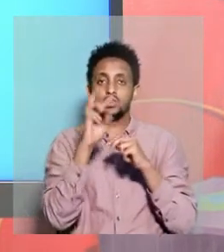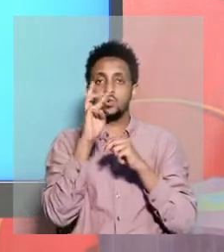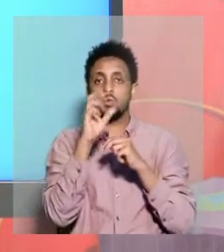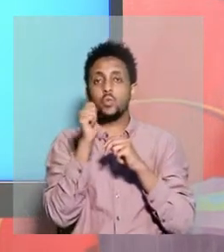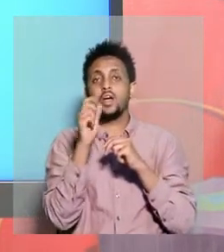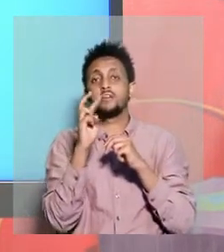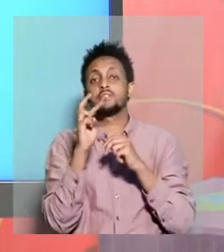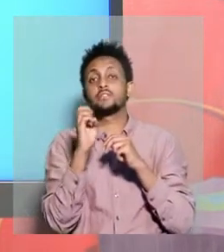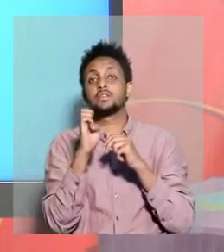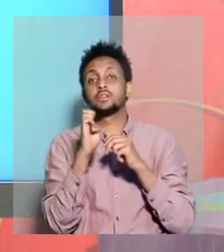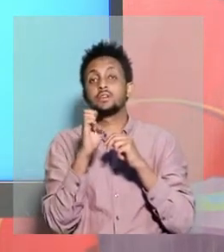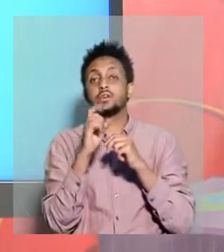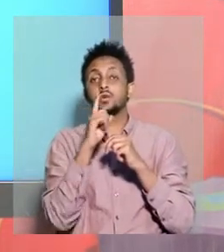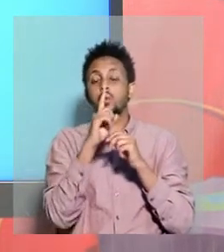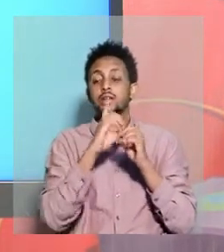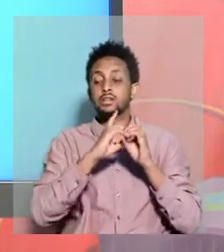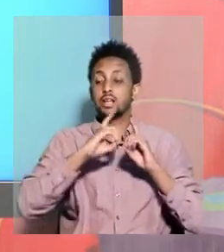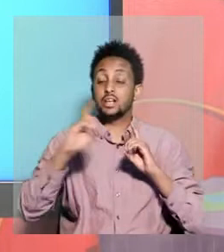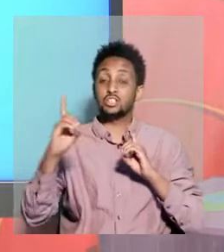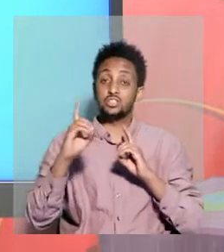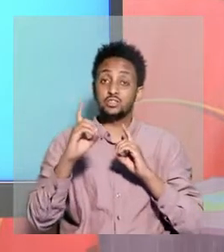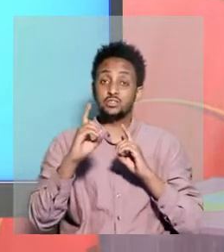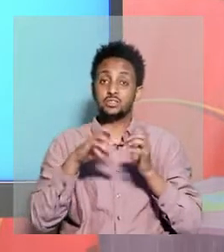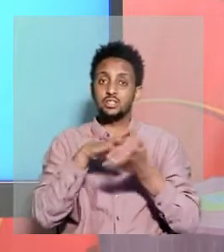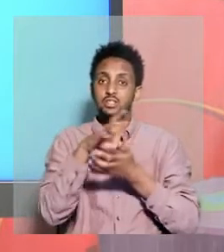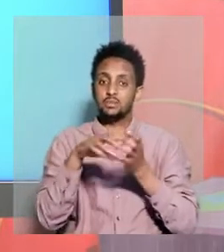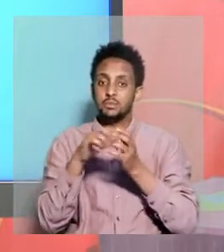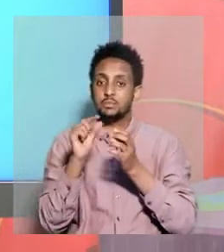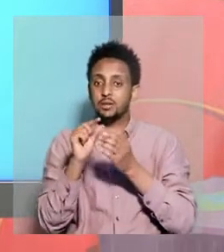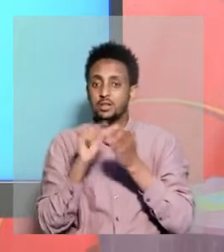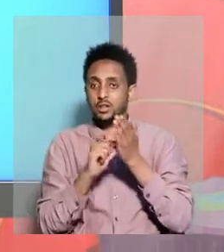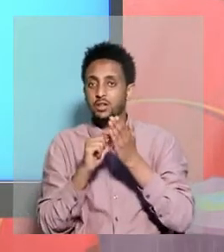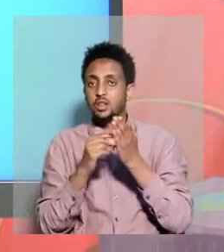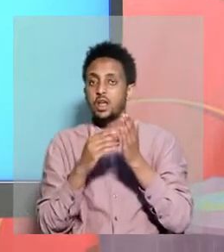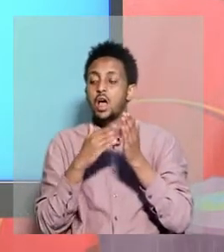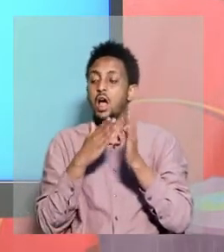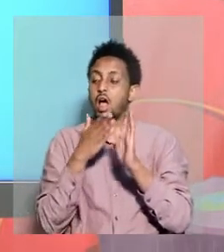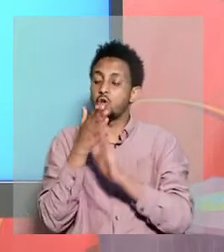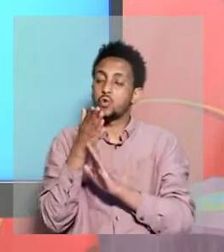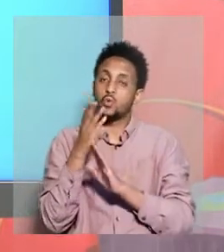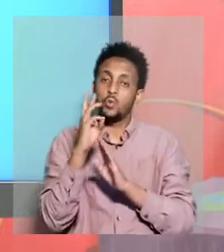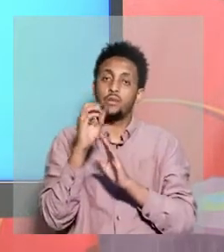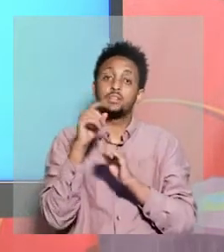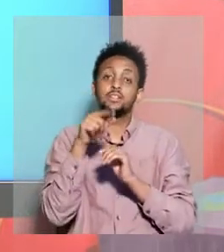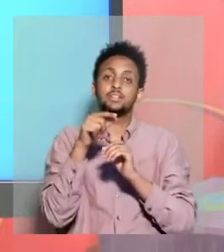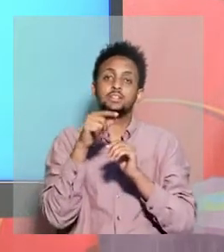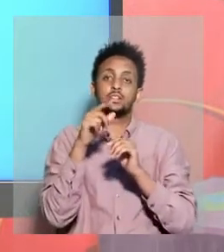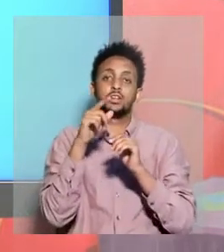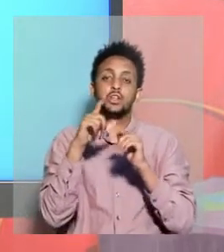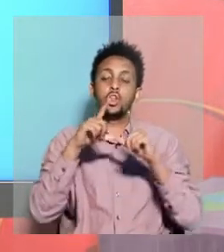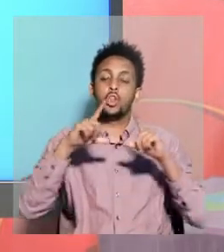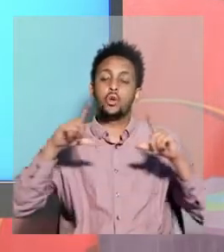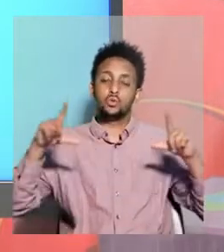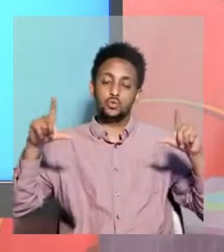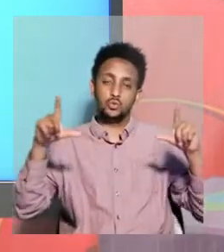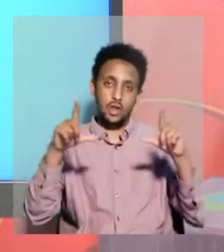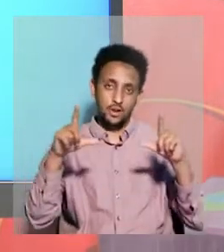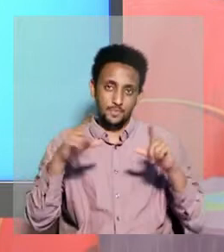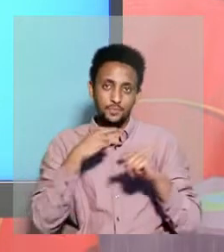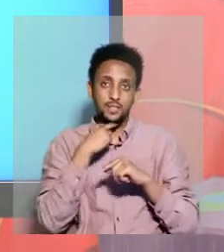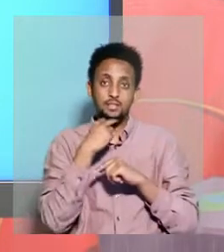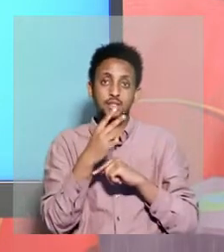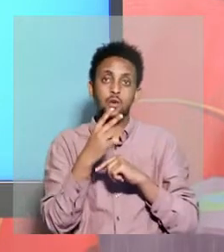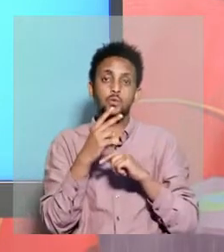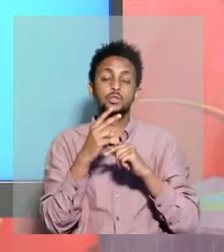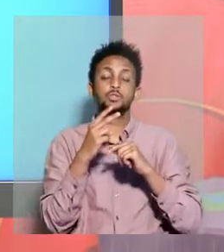wave. As the wave propagates in one direction, the disturbed particles are moving along that wave. So that it's longitudinal wave. Sound wave